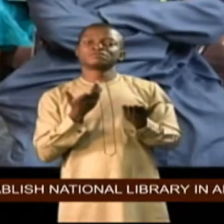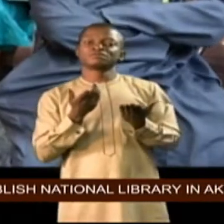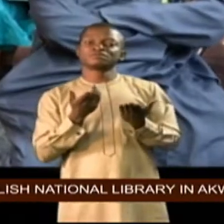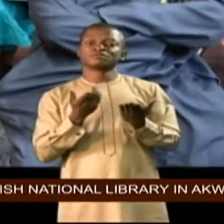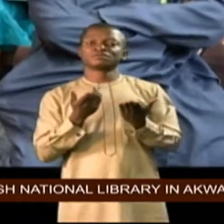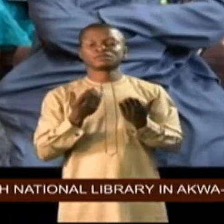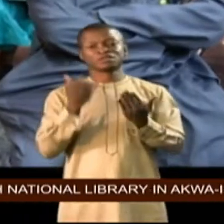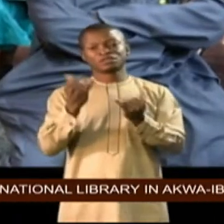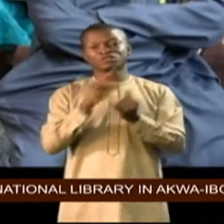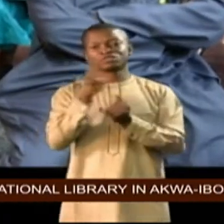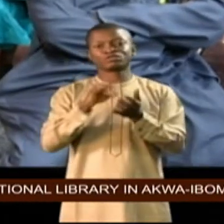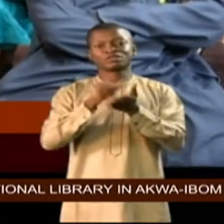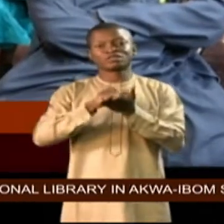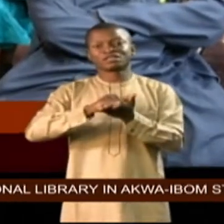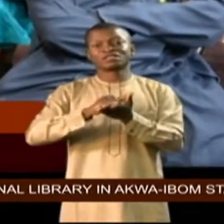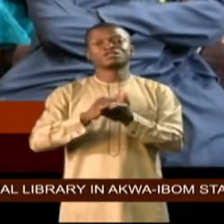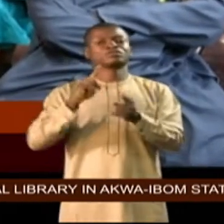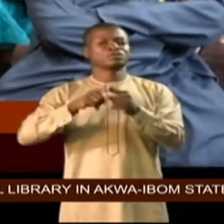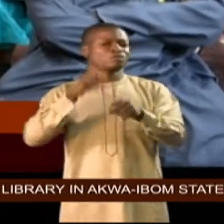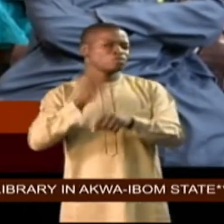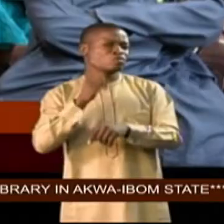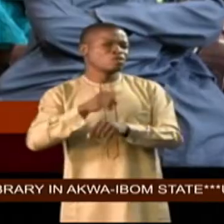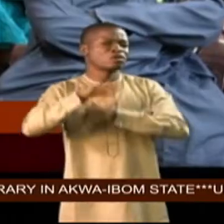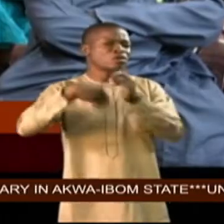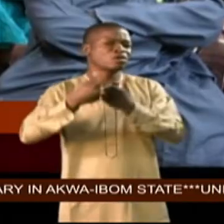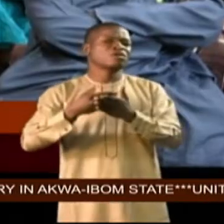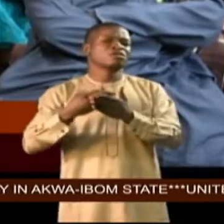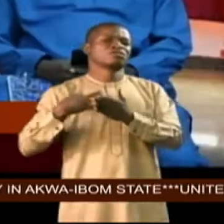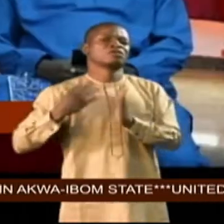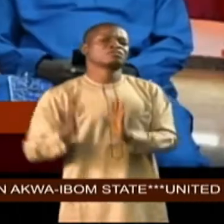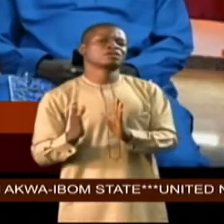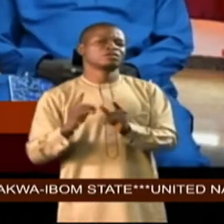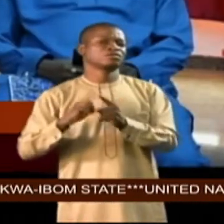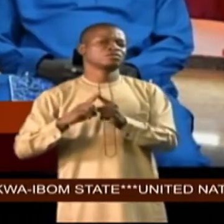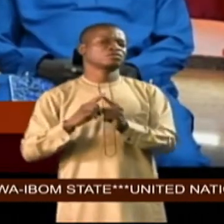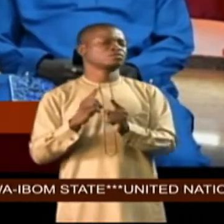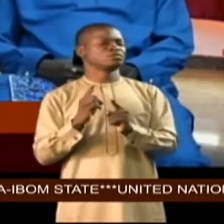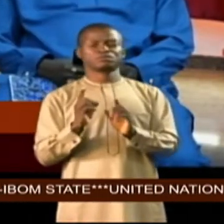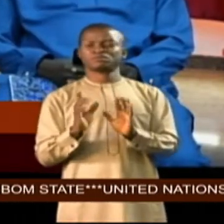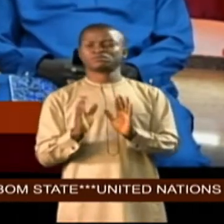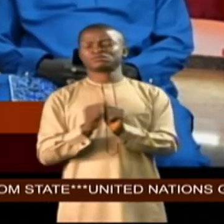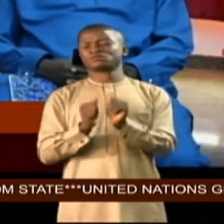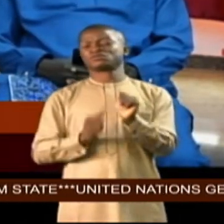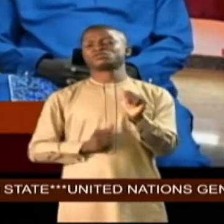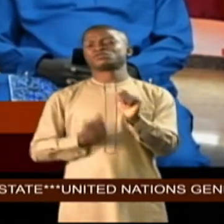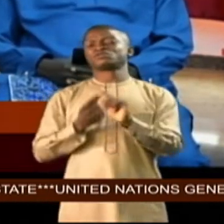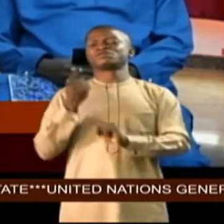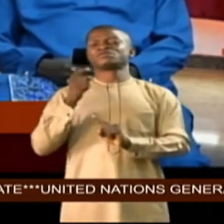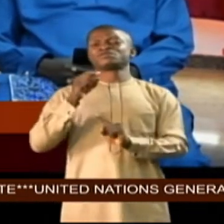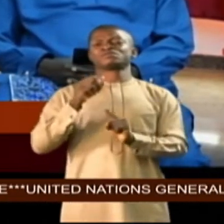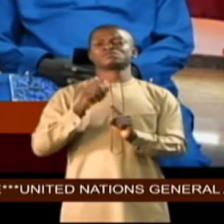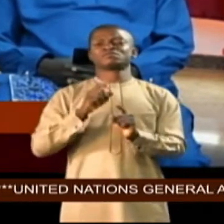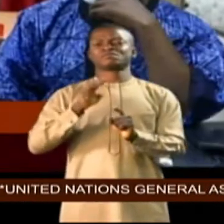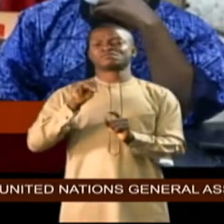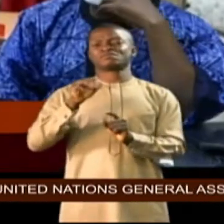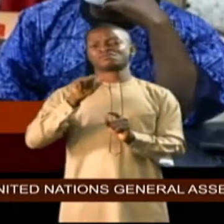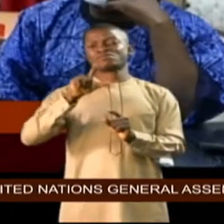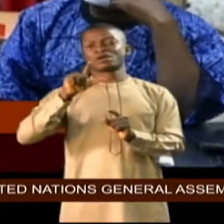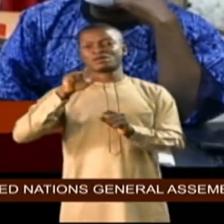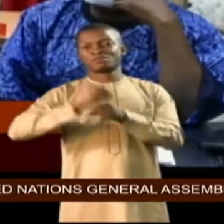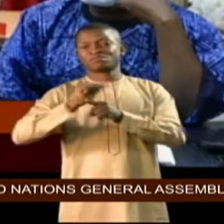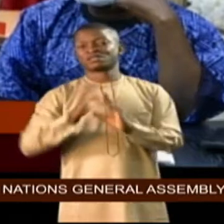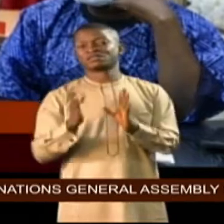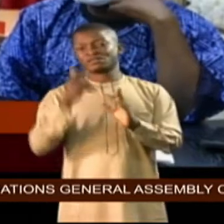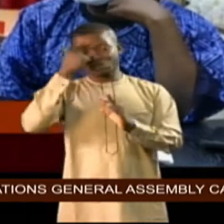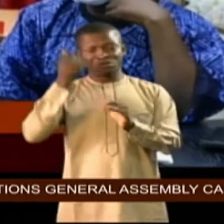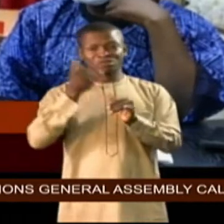is using the latest arrest to caution candidates to desist from indulging in malpractices, as measures put in